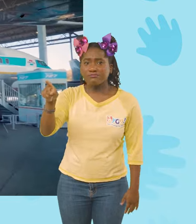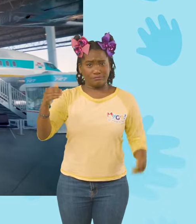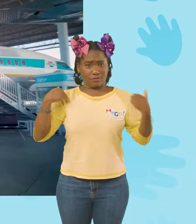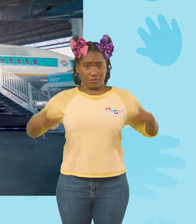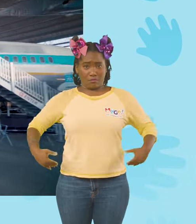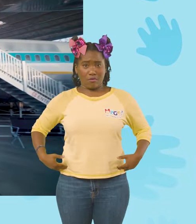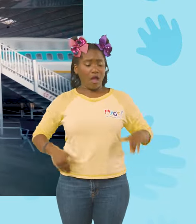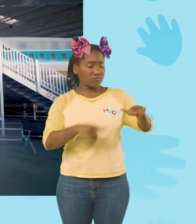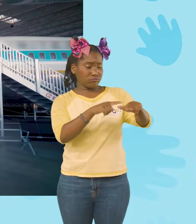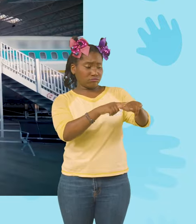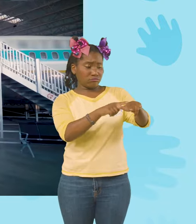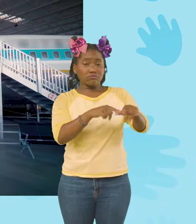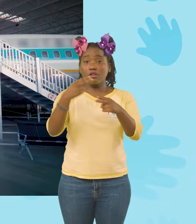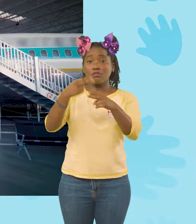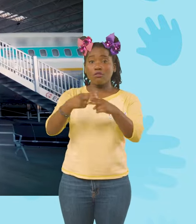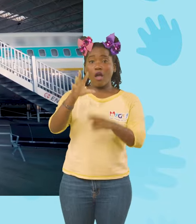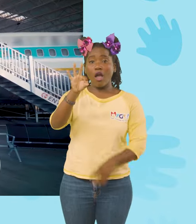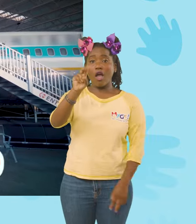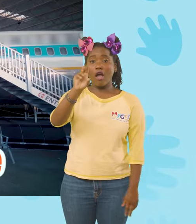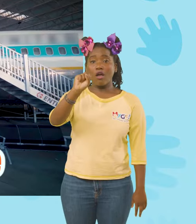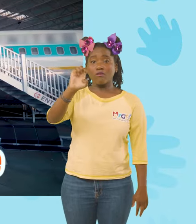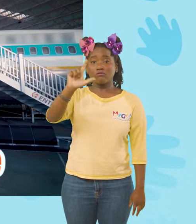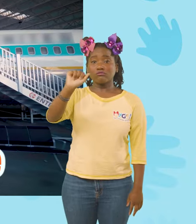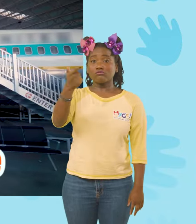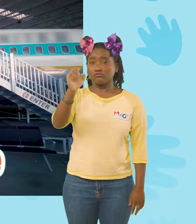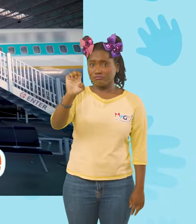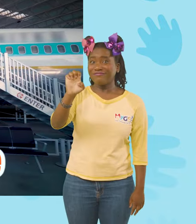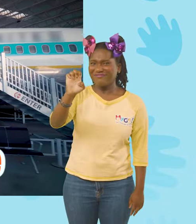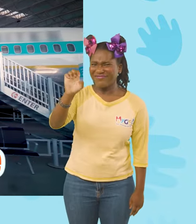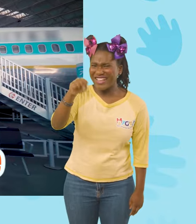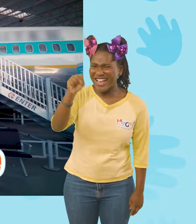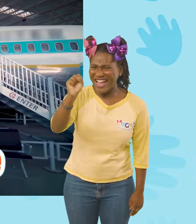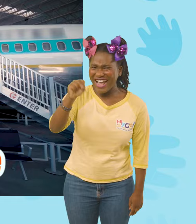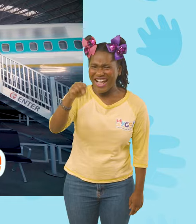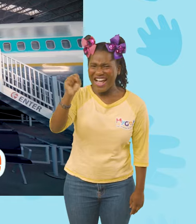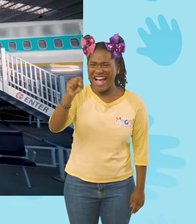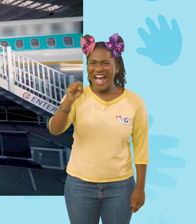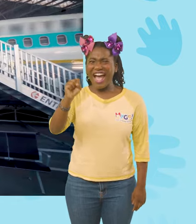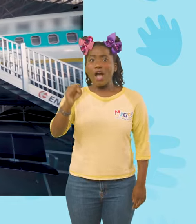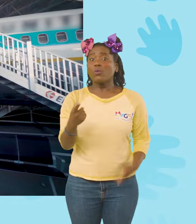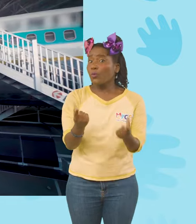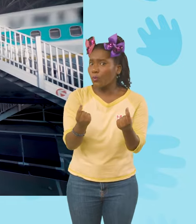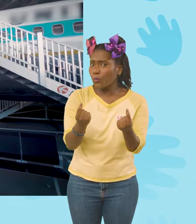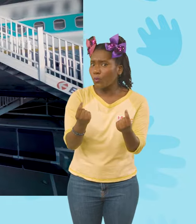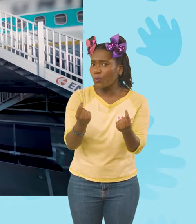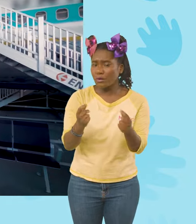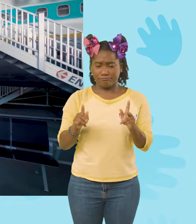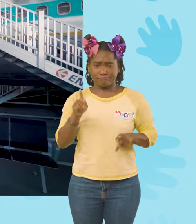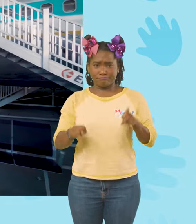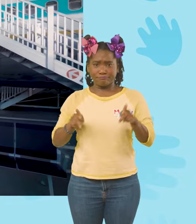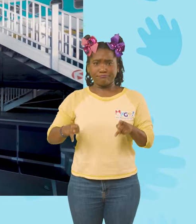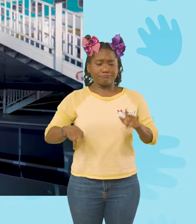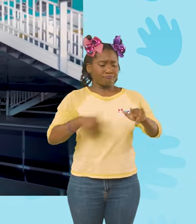main body of the airplane is called the fuselage. Wow. This airplane is actually used to